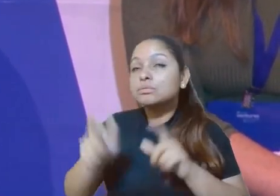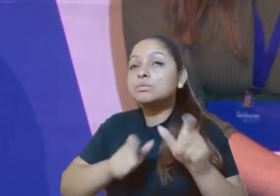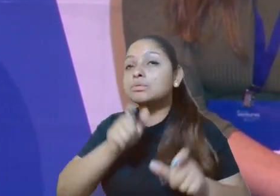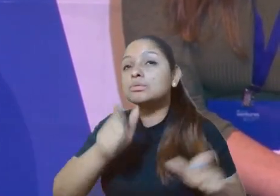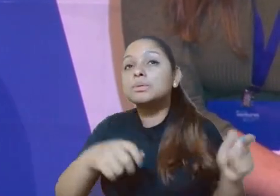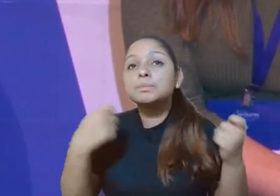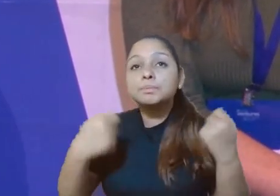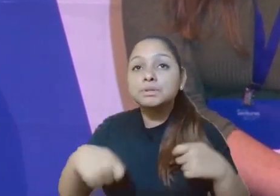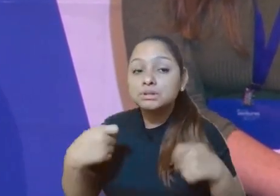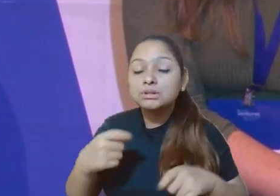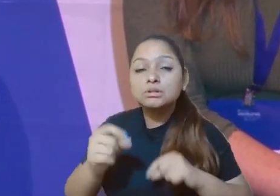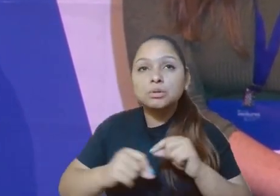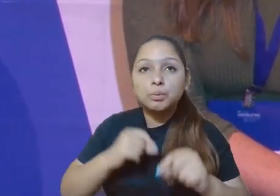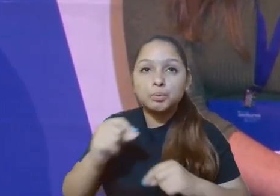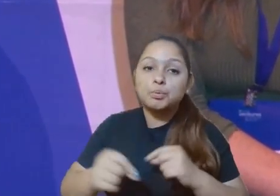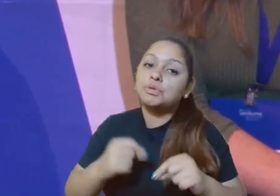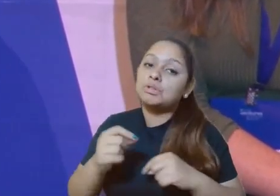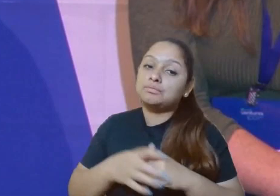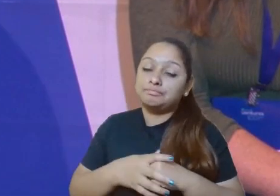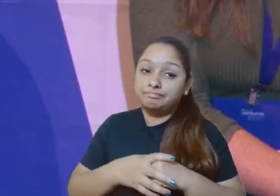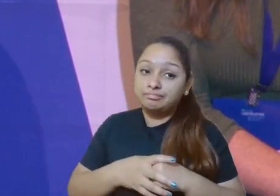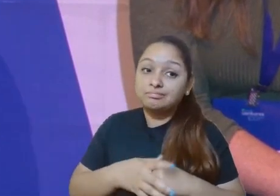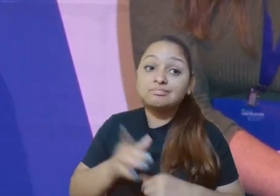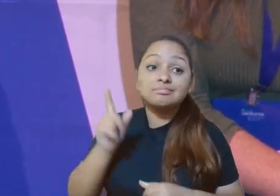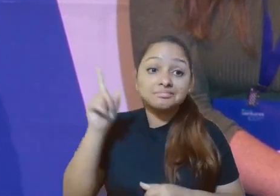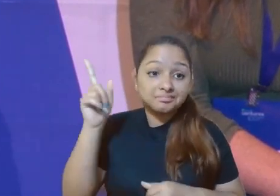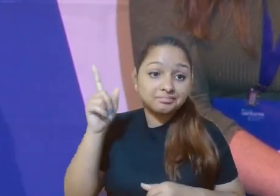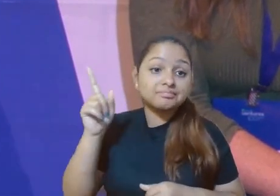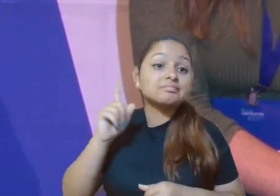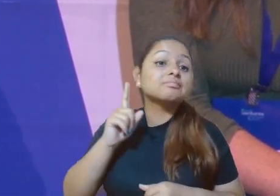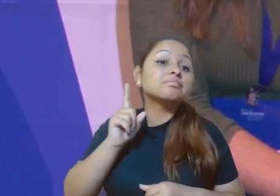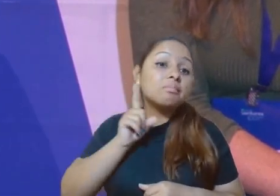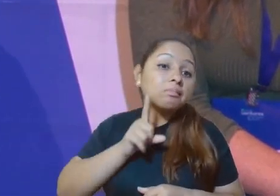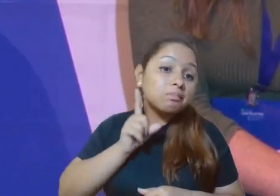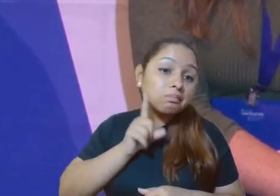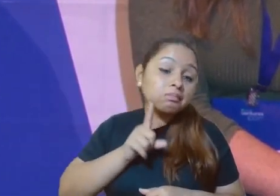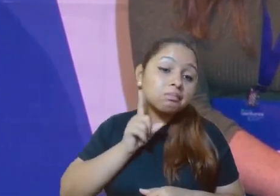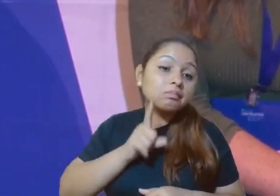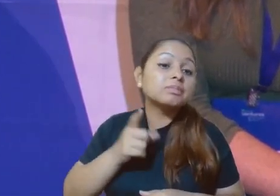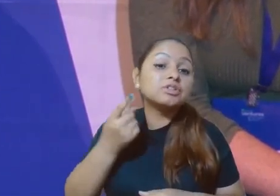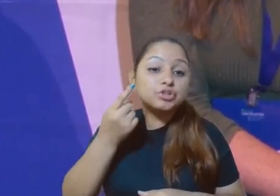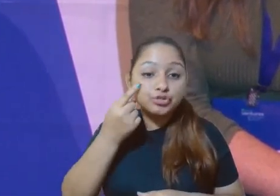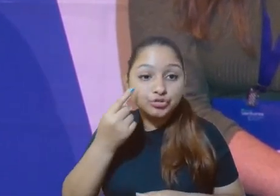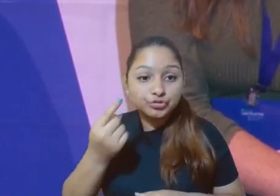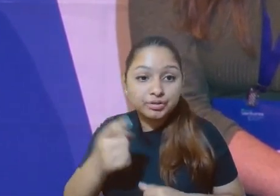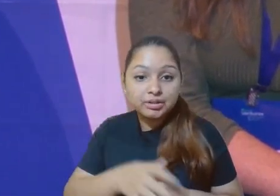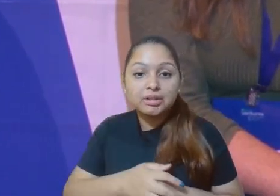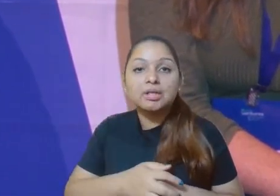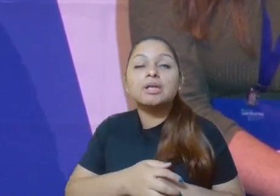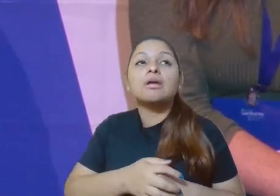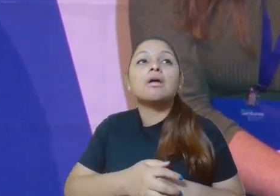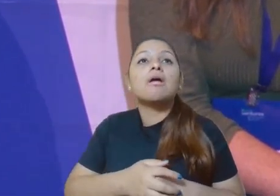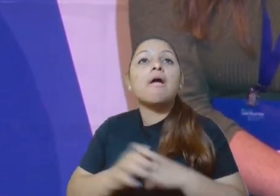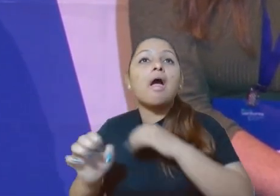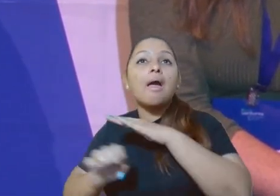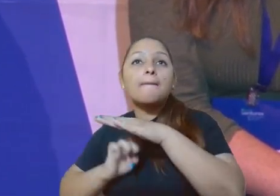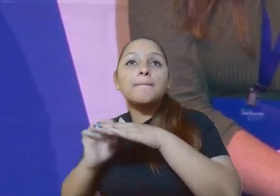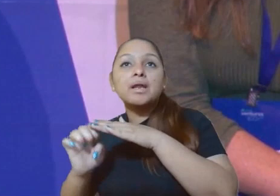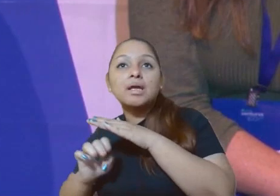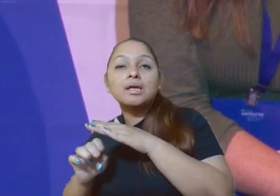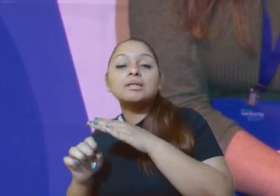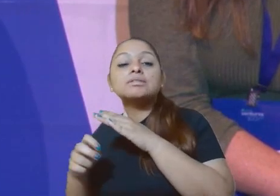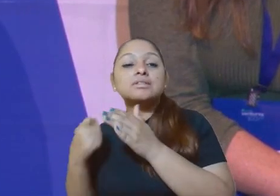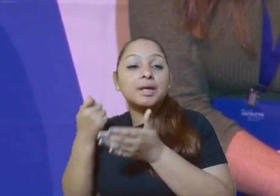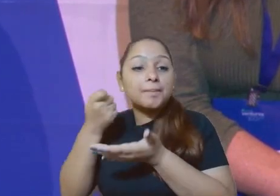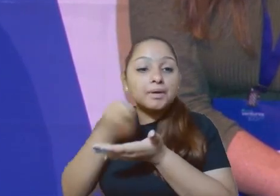corporations have a role. In the US, we see it a lot. The X company is sponsoring MIT or paying for a lab,